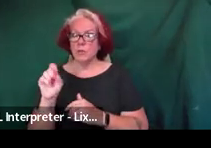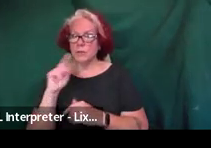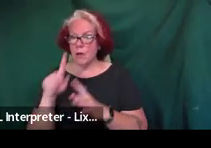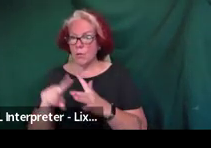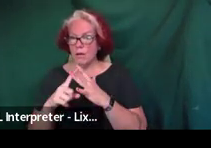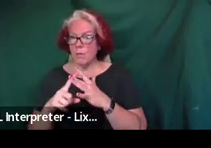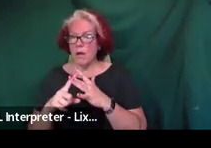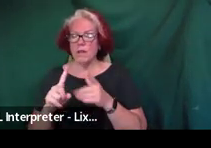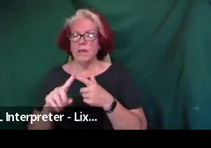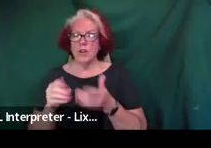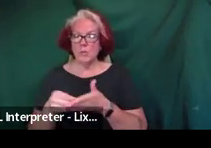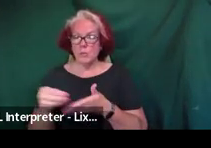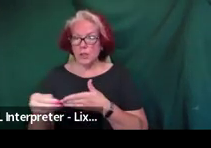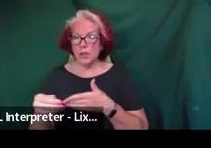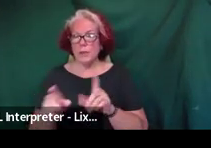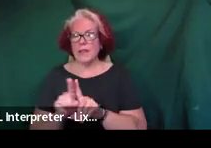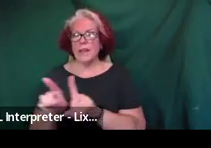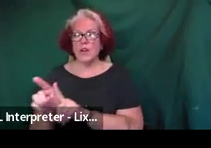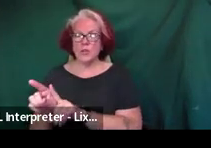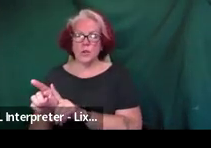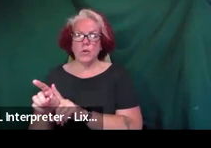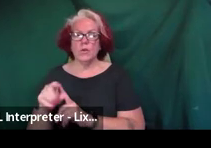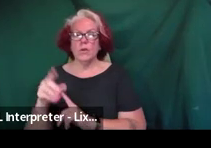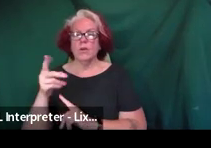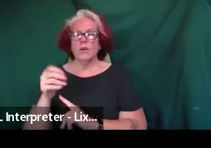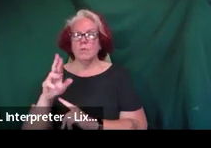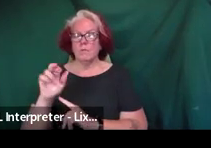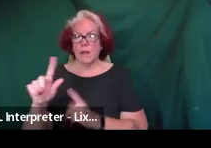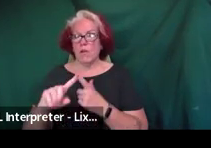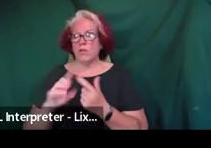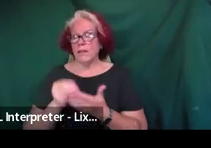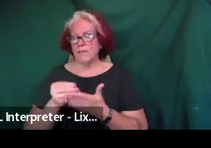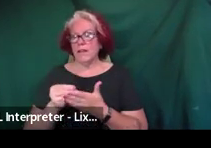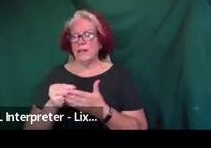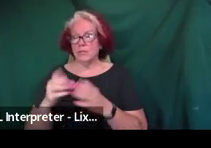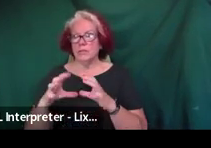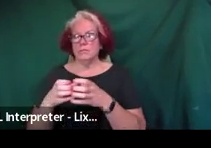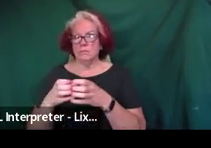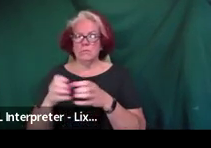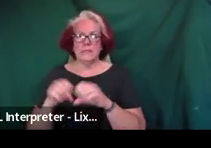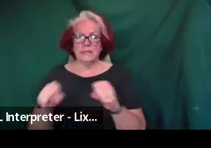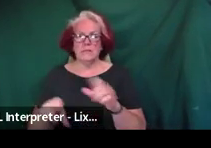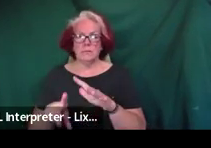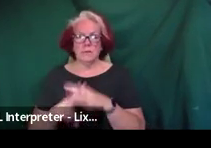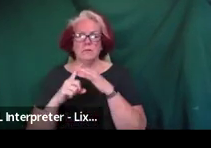and also the payroll and financial modules coming on.